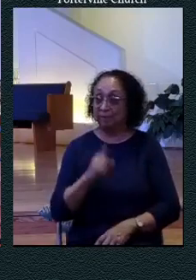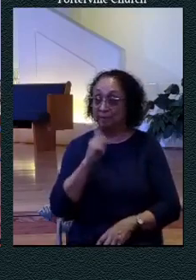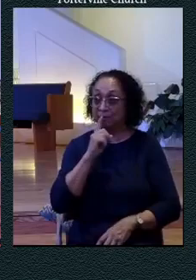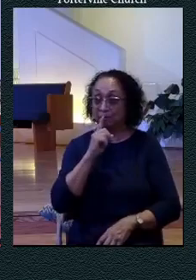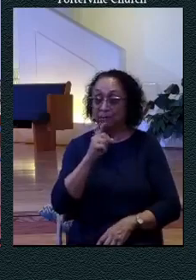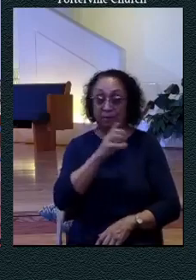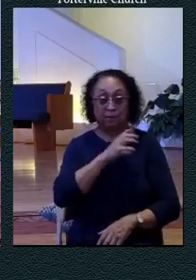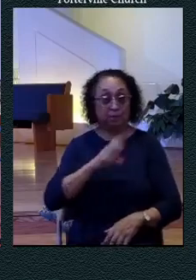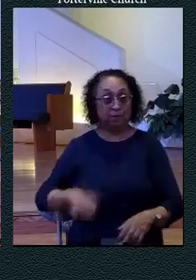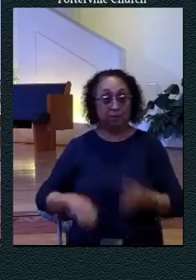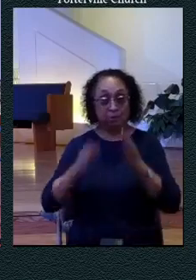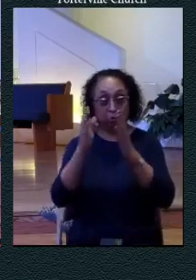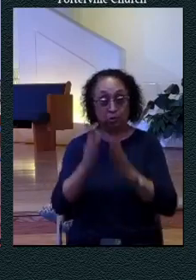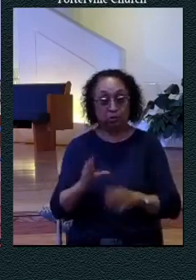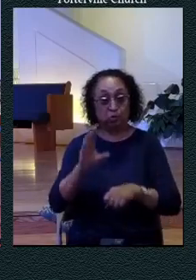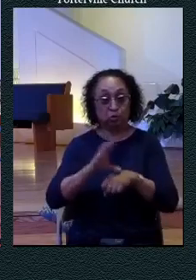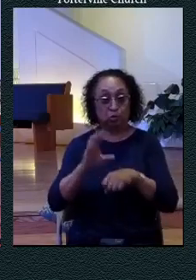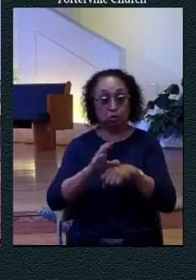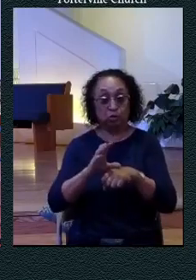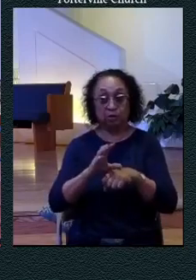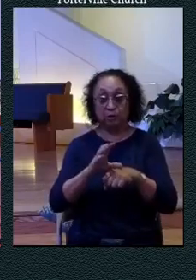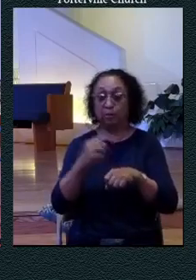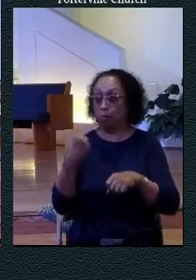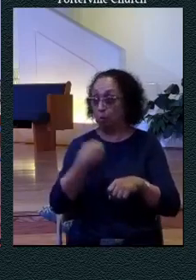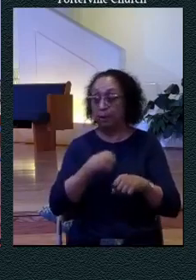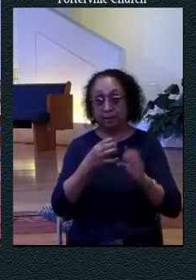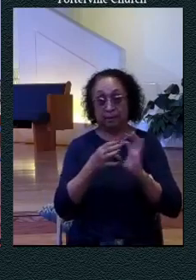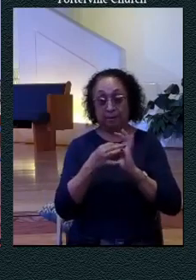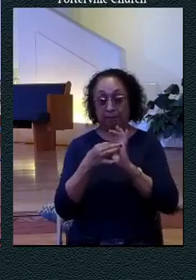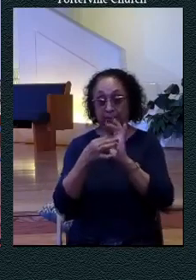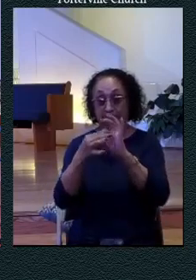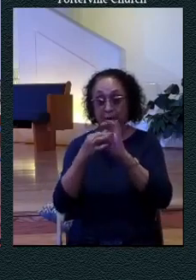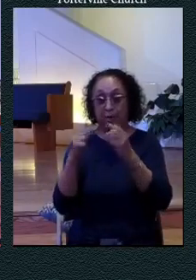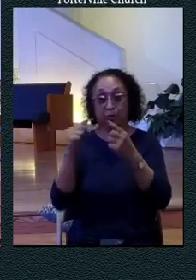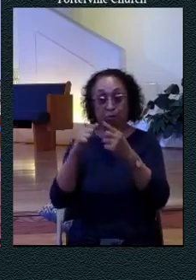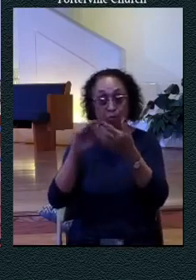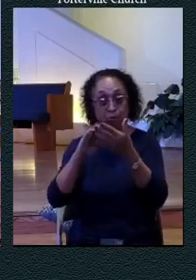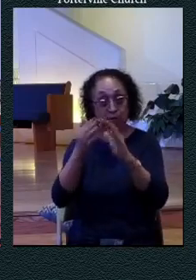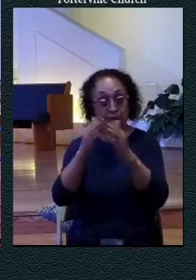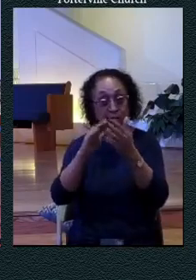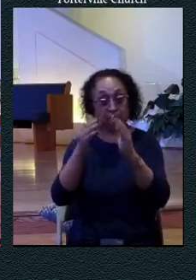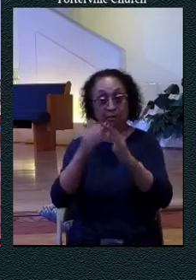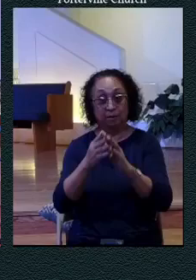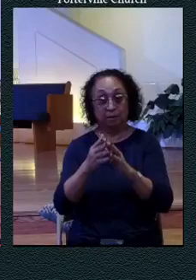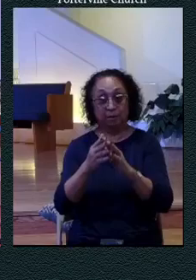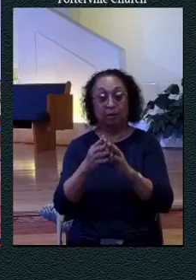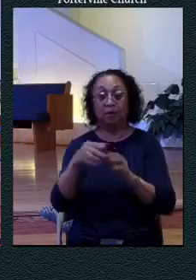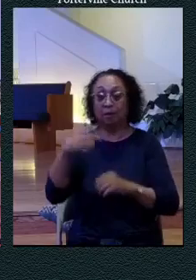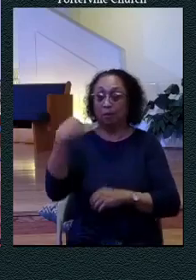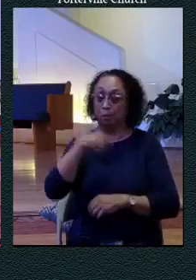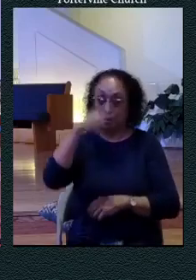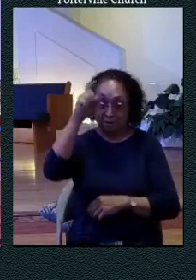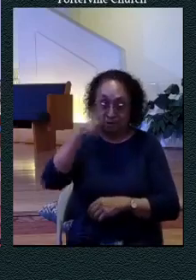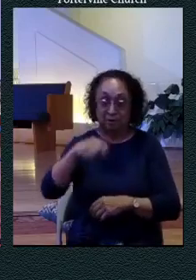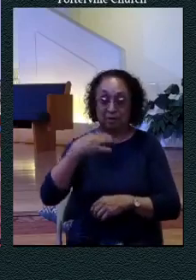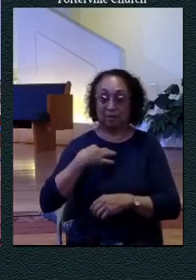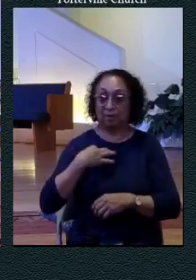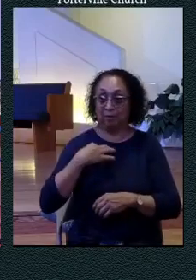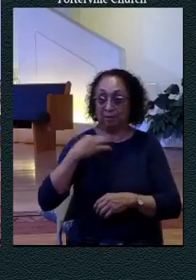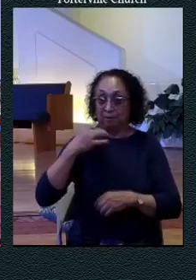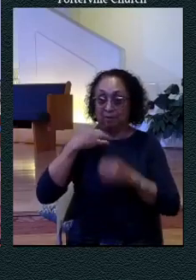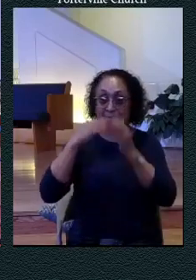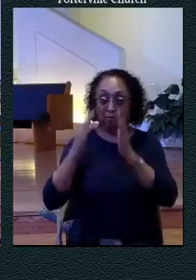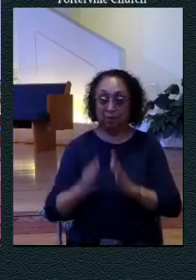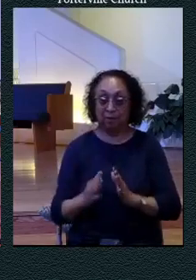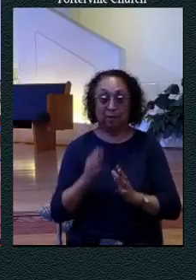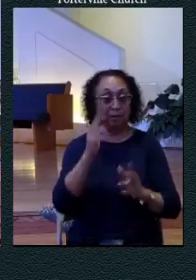Christian church, the community we belong to, cannot survive without volunteers, without